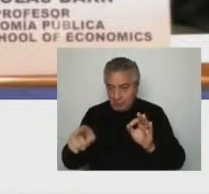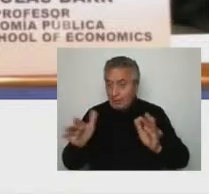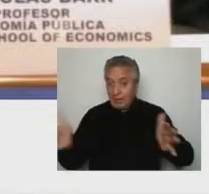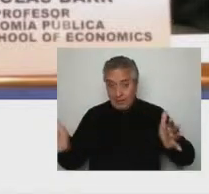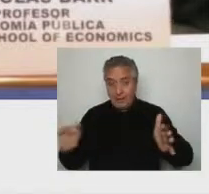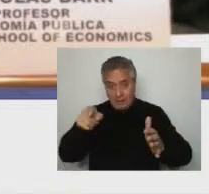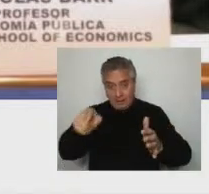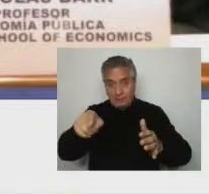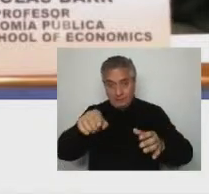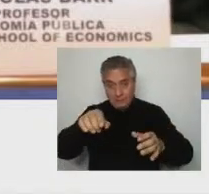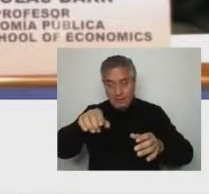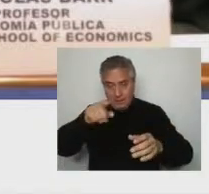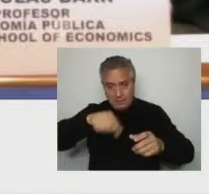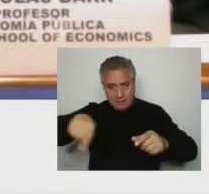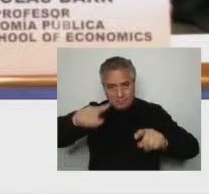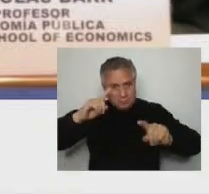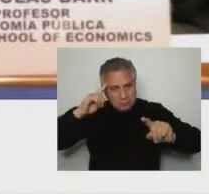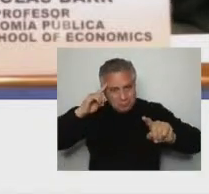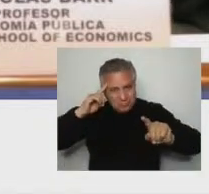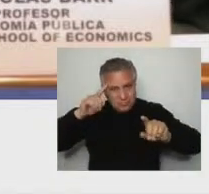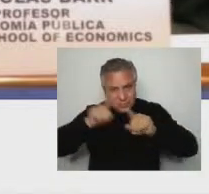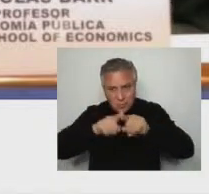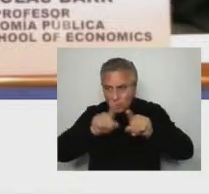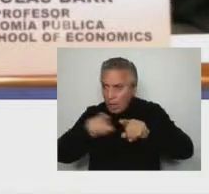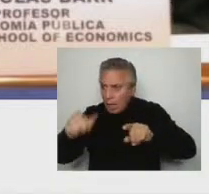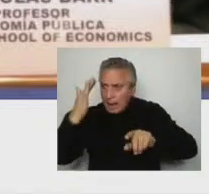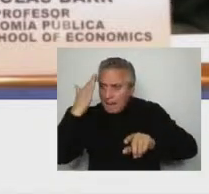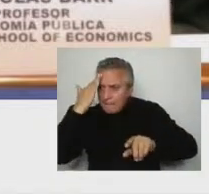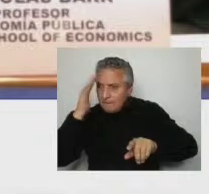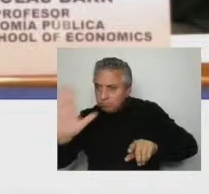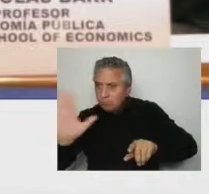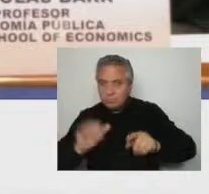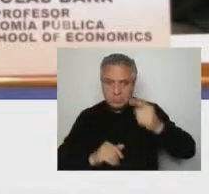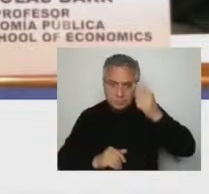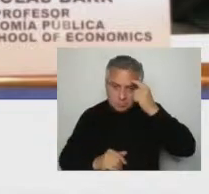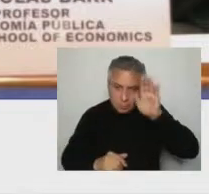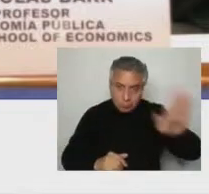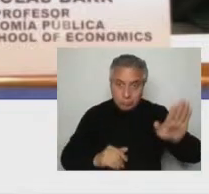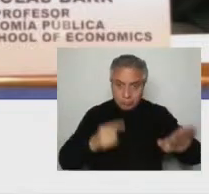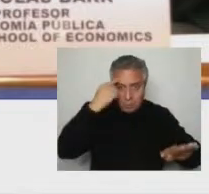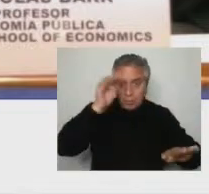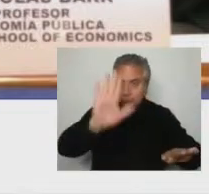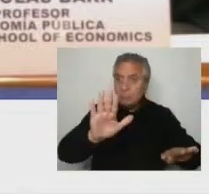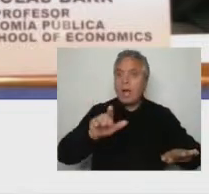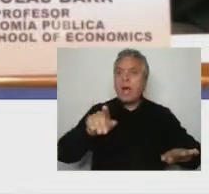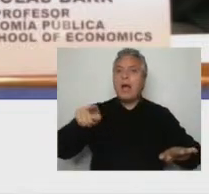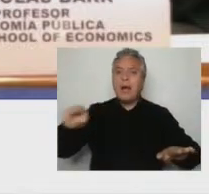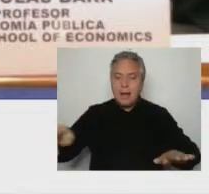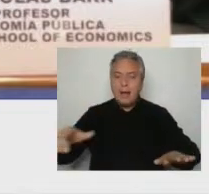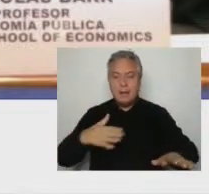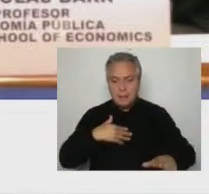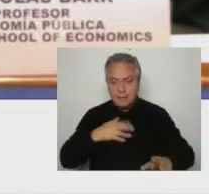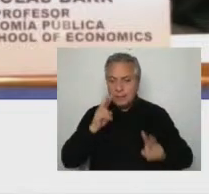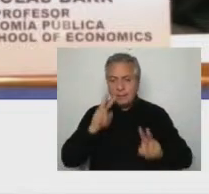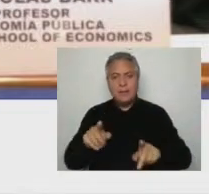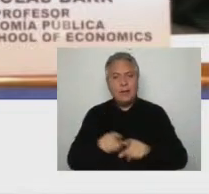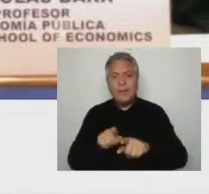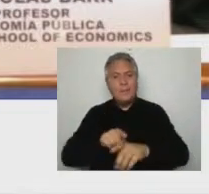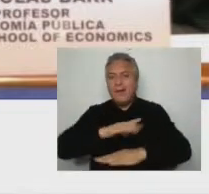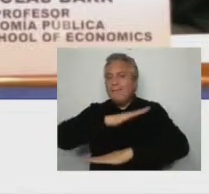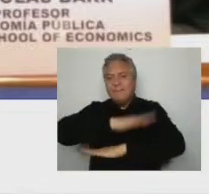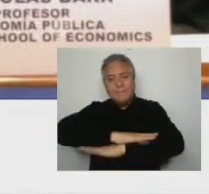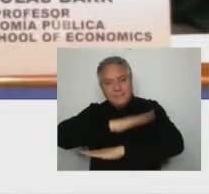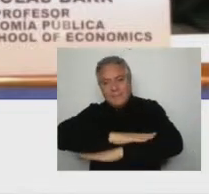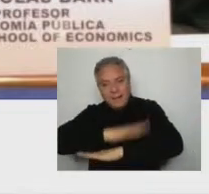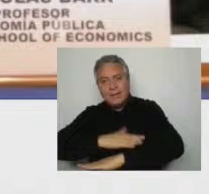friction. That's very useful for understanding the basic drivers, but it's not a good model for policy. If you